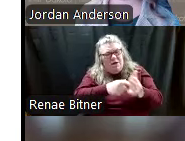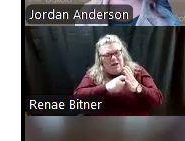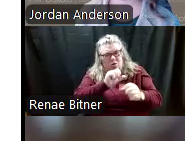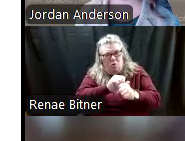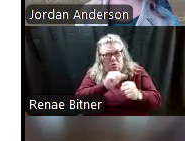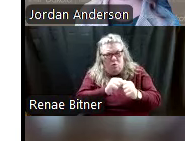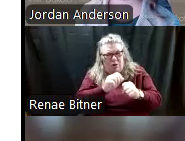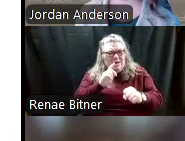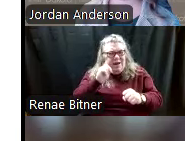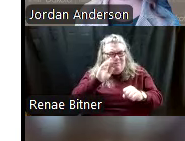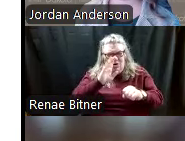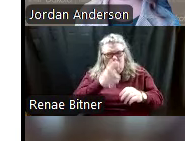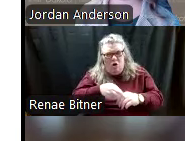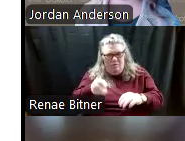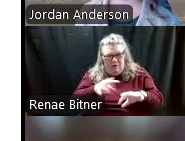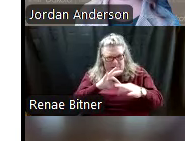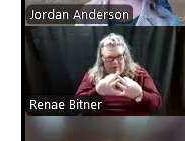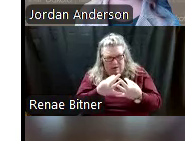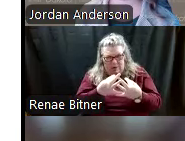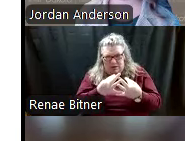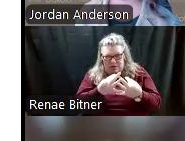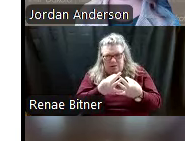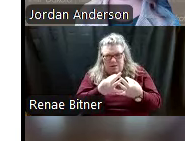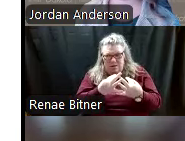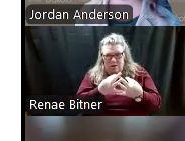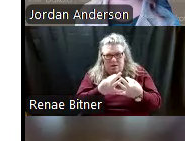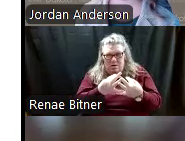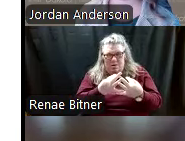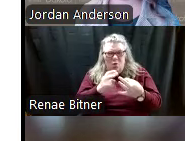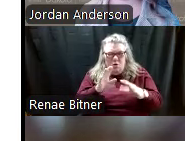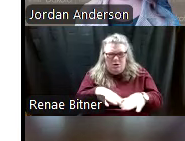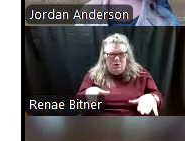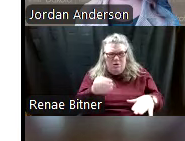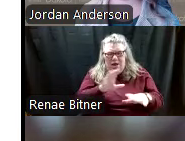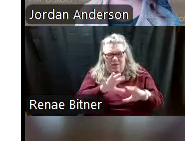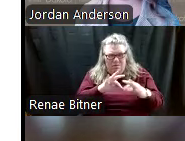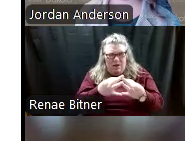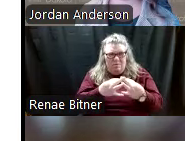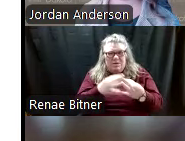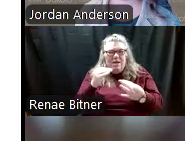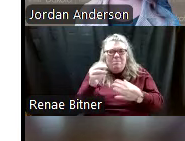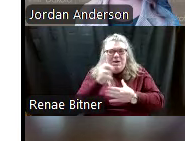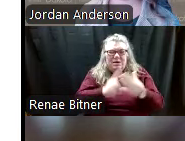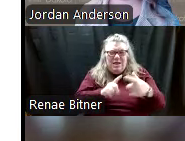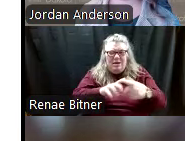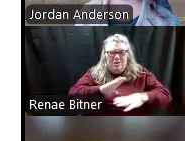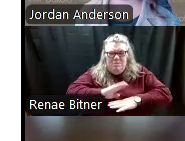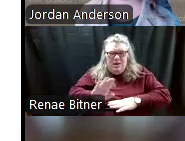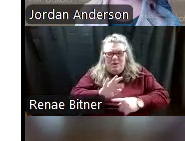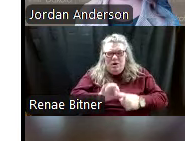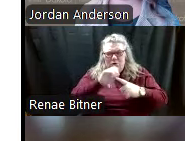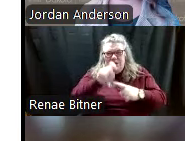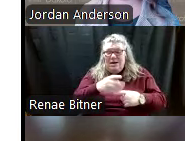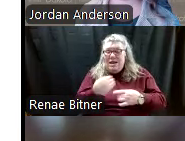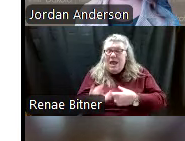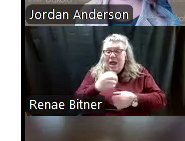with deaf and hard of hearing families or children and their families. and be designed to meet their unique needs and include them